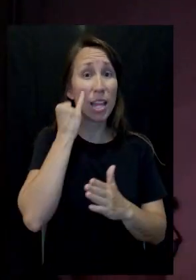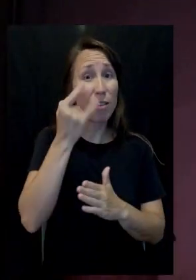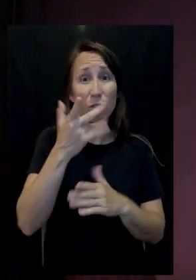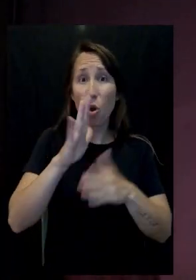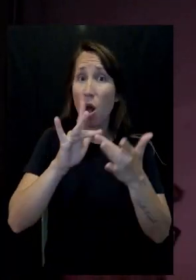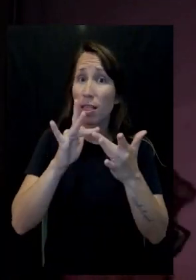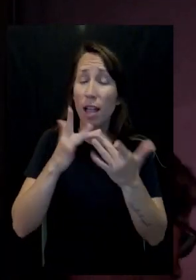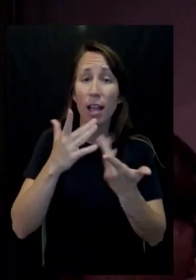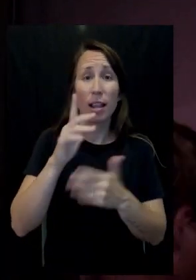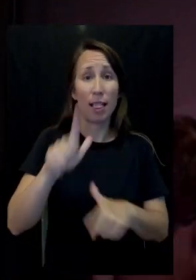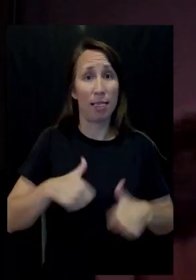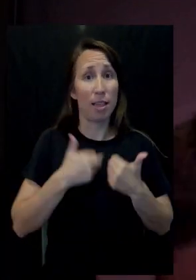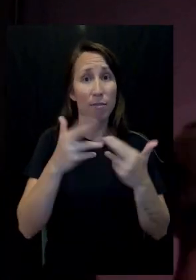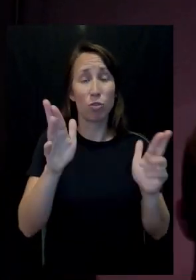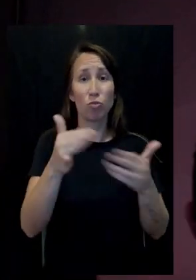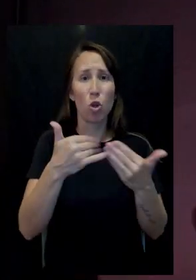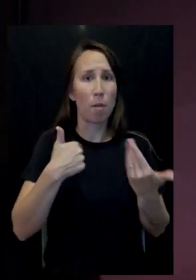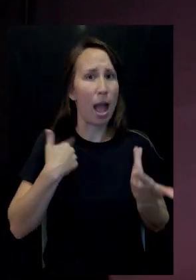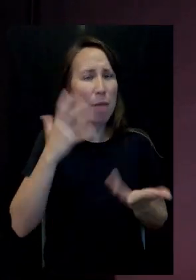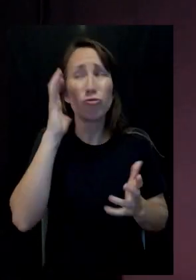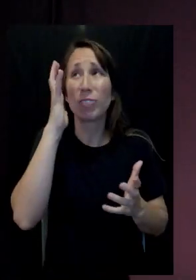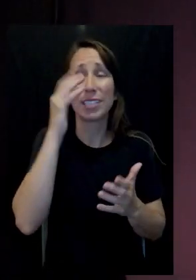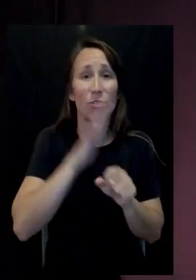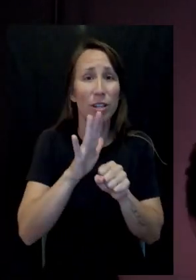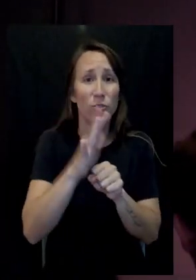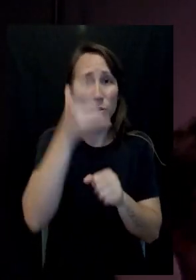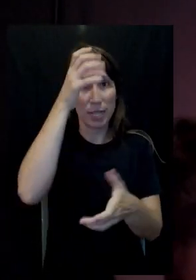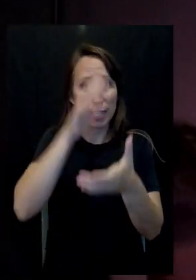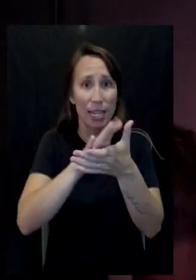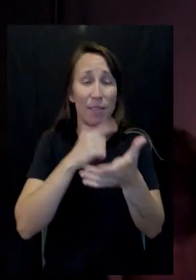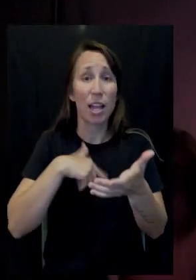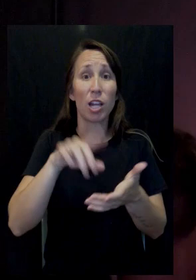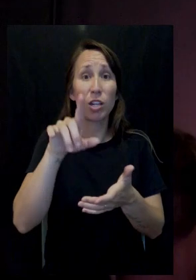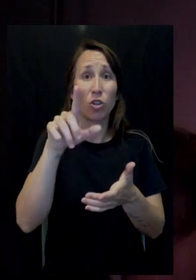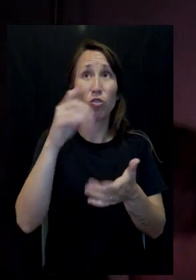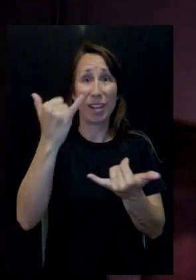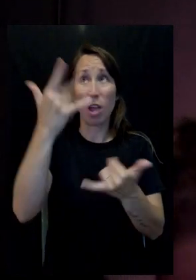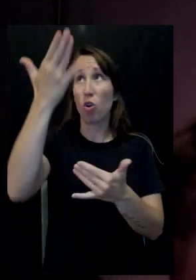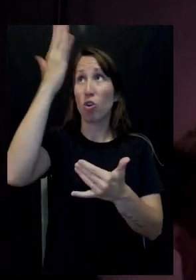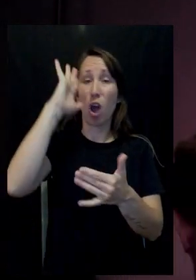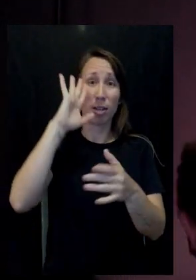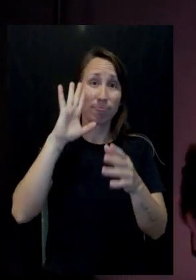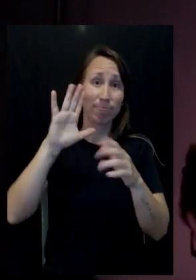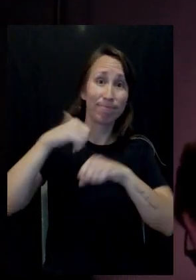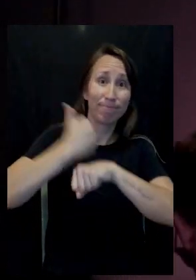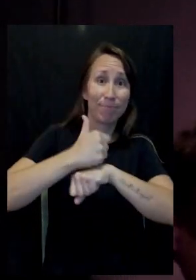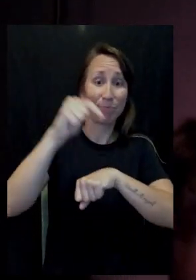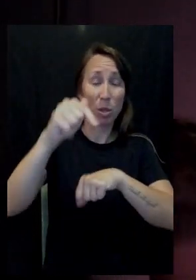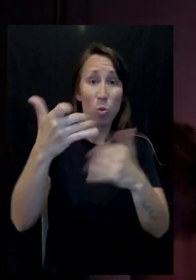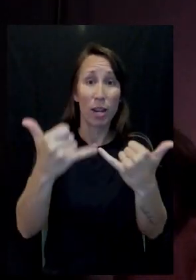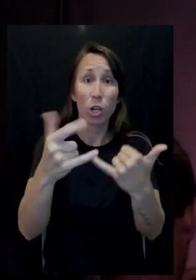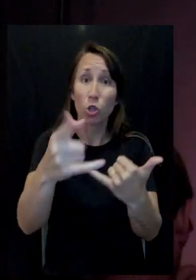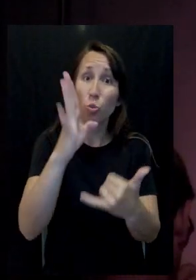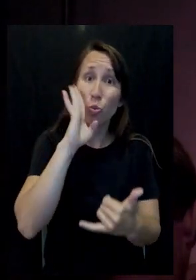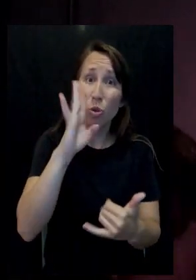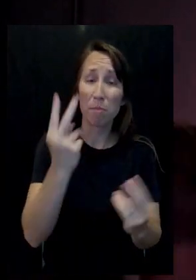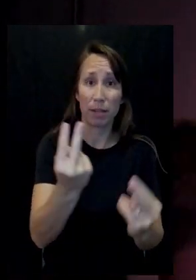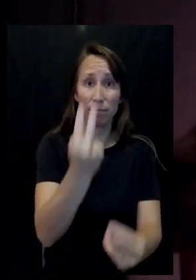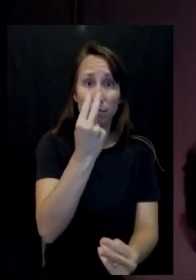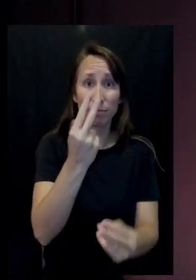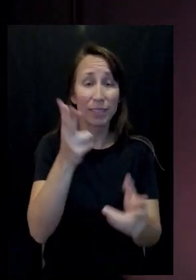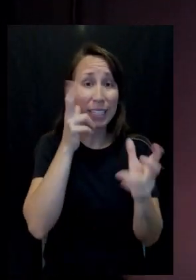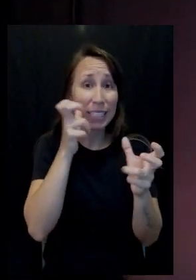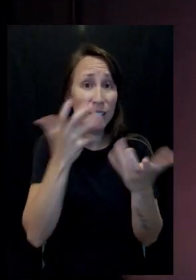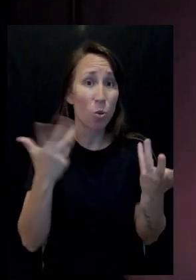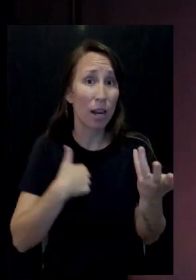enough to believe that God has orchestrated the event so you would be there watching this right now, listening to what I'm saying. That God loves